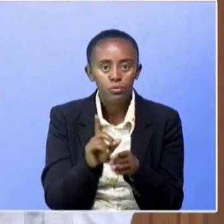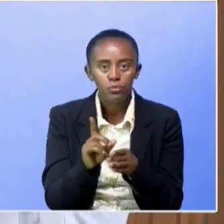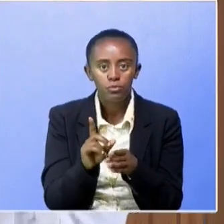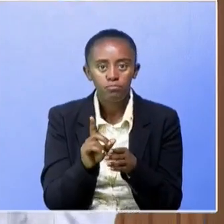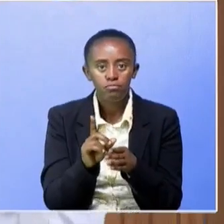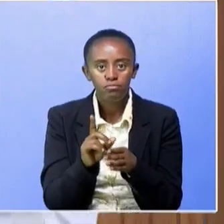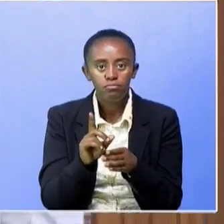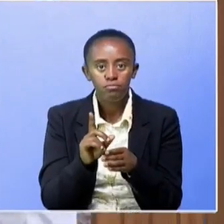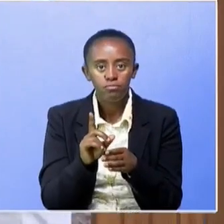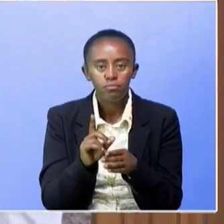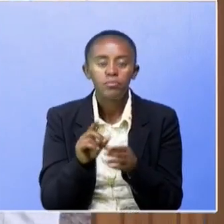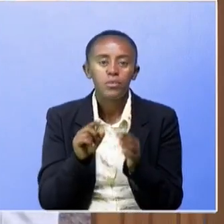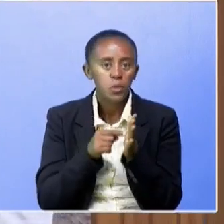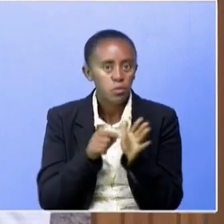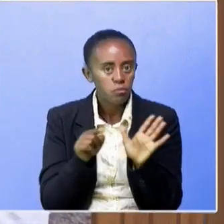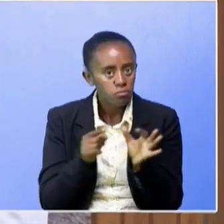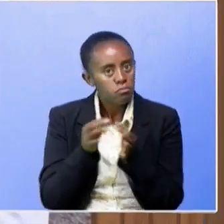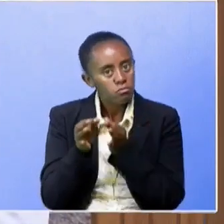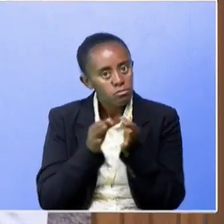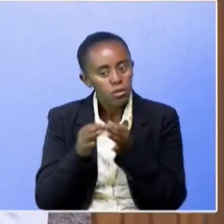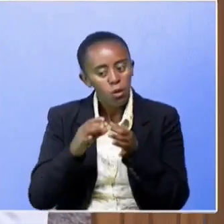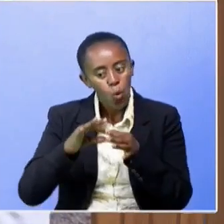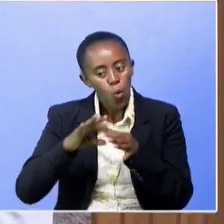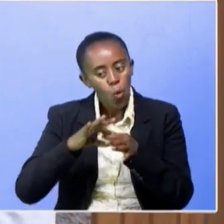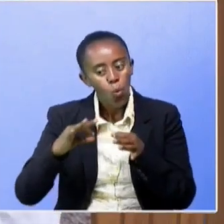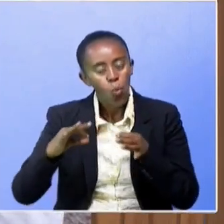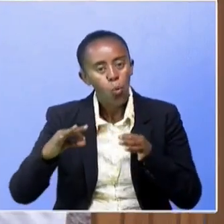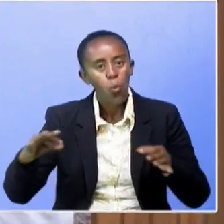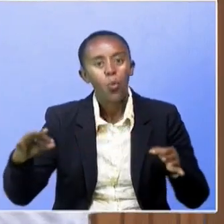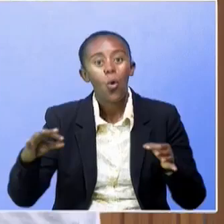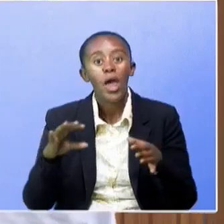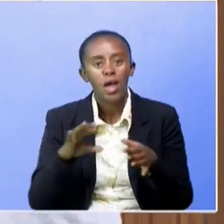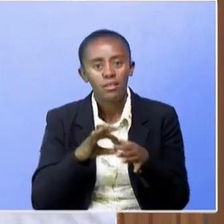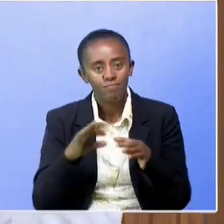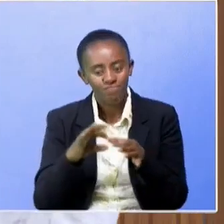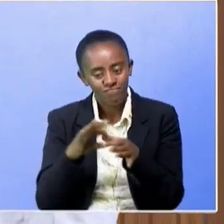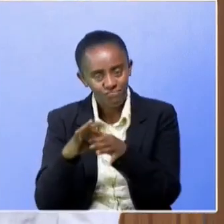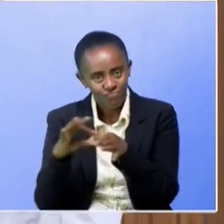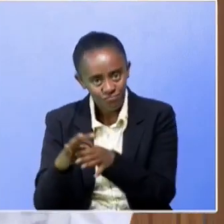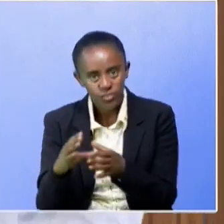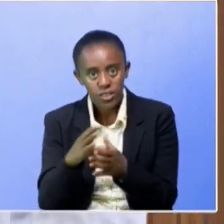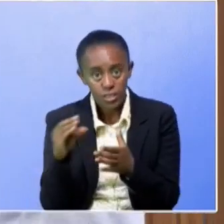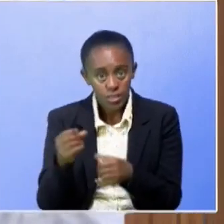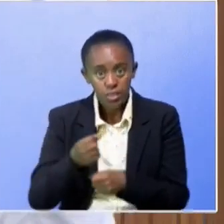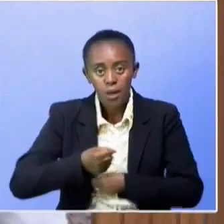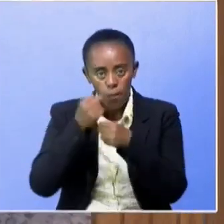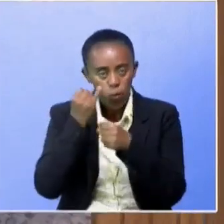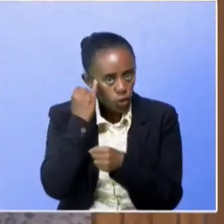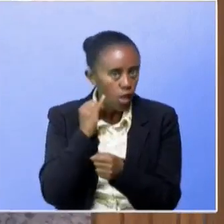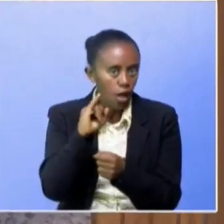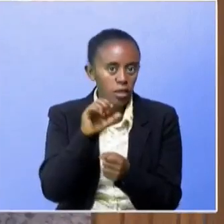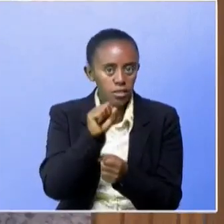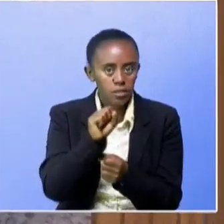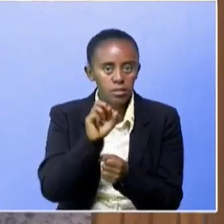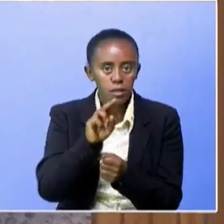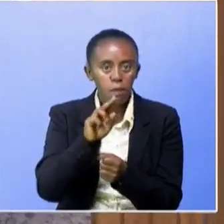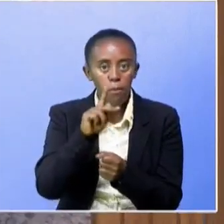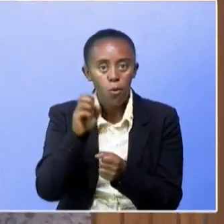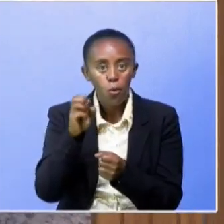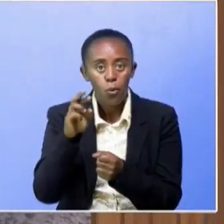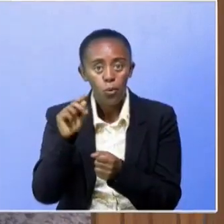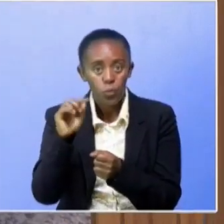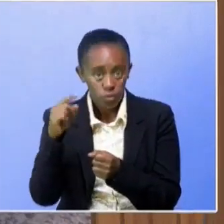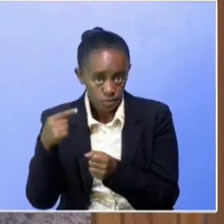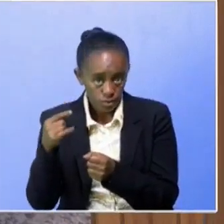be unified, coherent, and well-developed is supporting idea or supporting